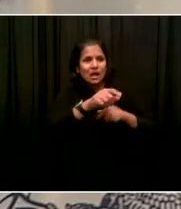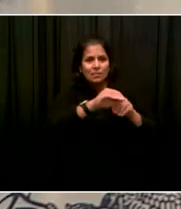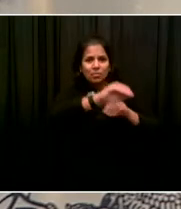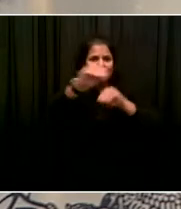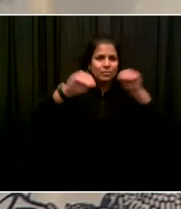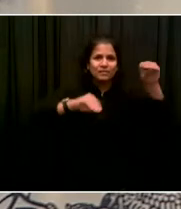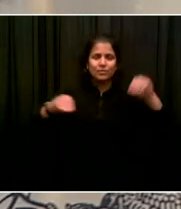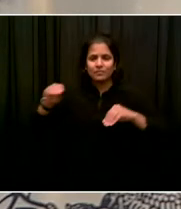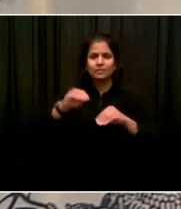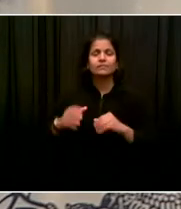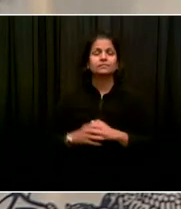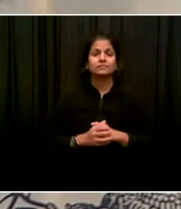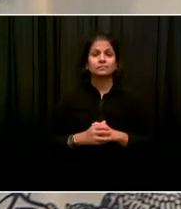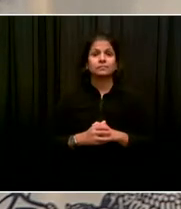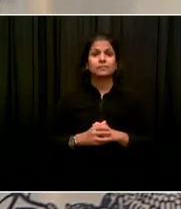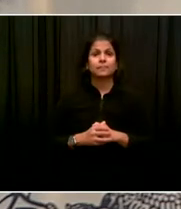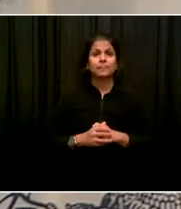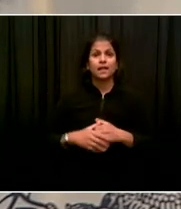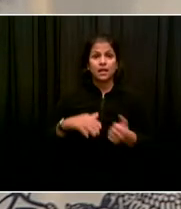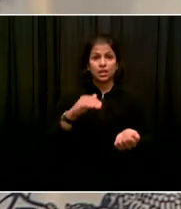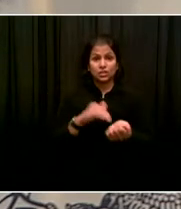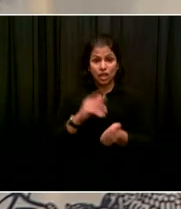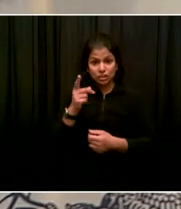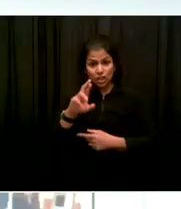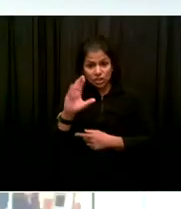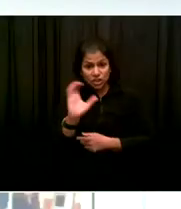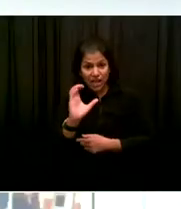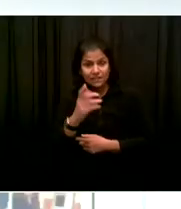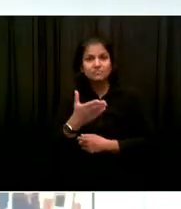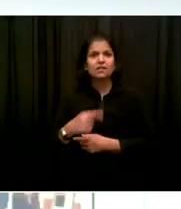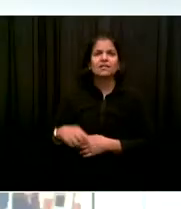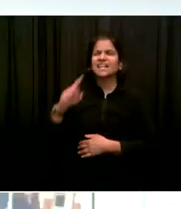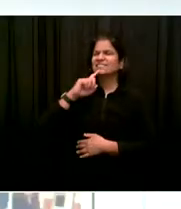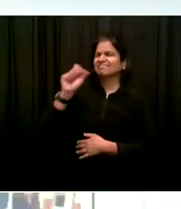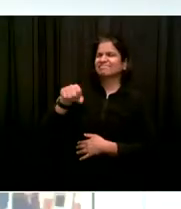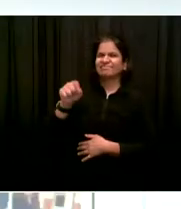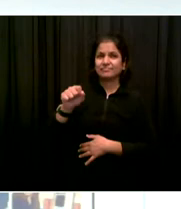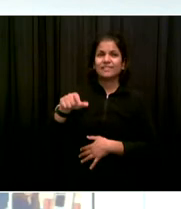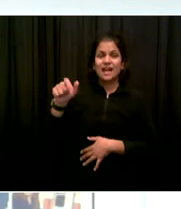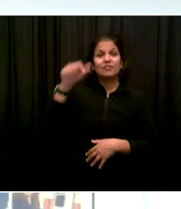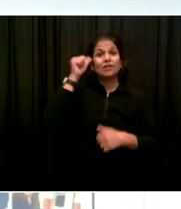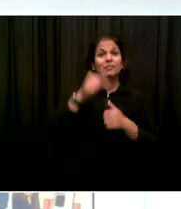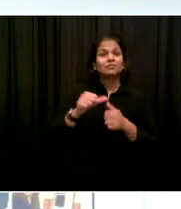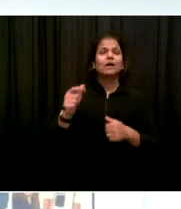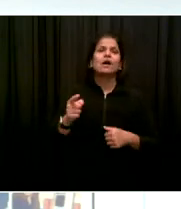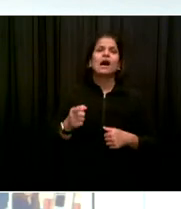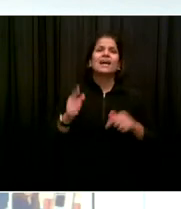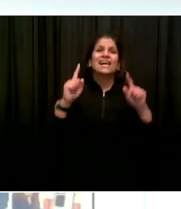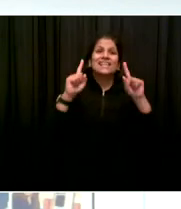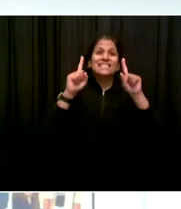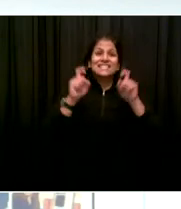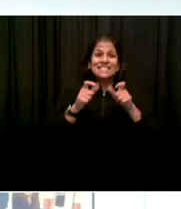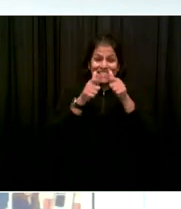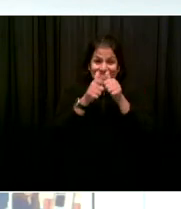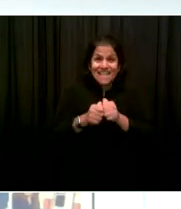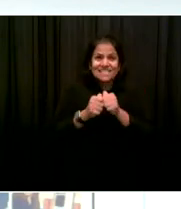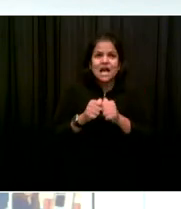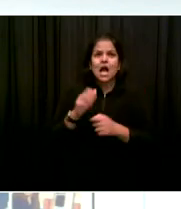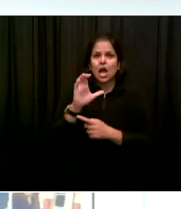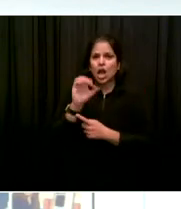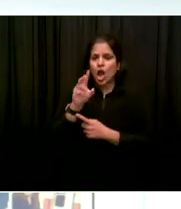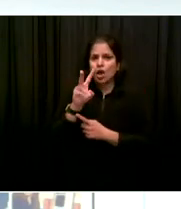Just briefly to say, remember, you can also text COVID test to 85548 for people